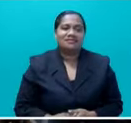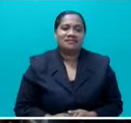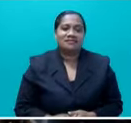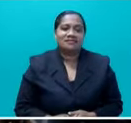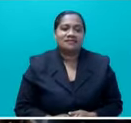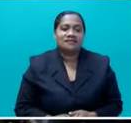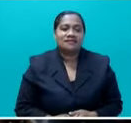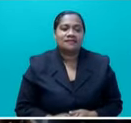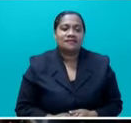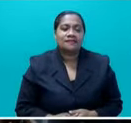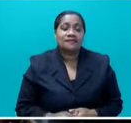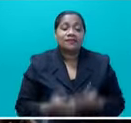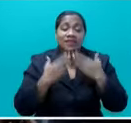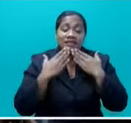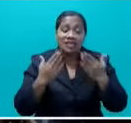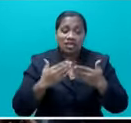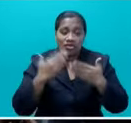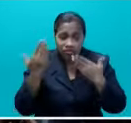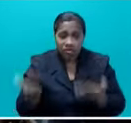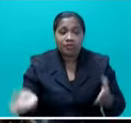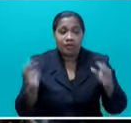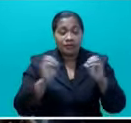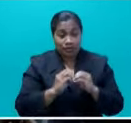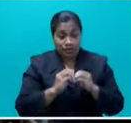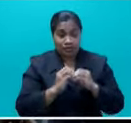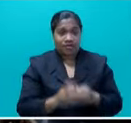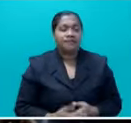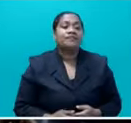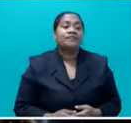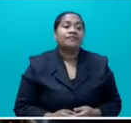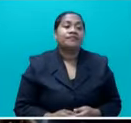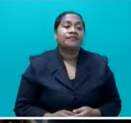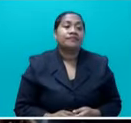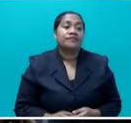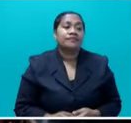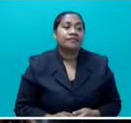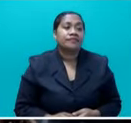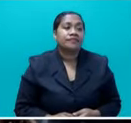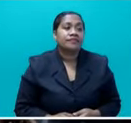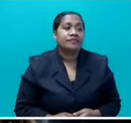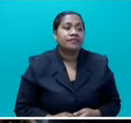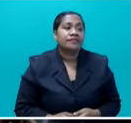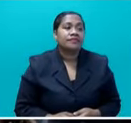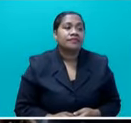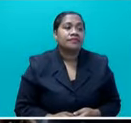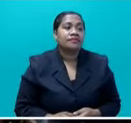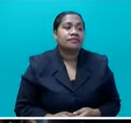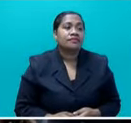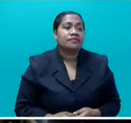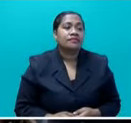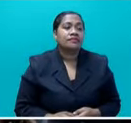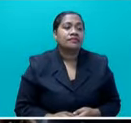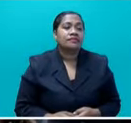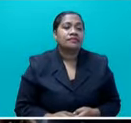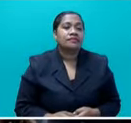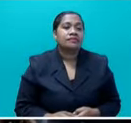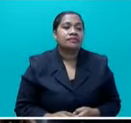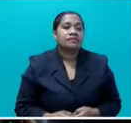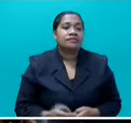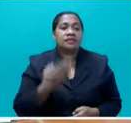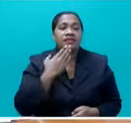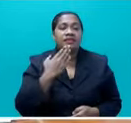you. Honorable Bulnota, you have your Thank you, Chair. floor for your right of reply. Yeah, thank you,